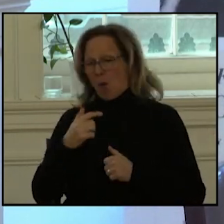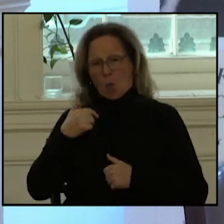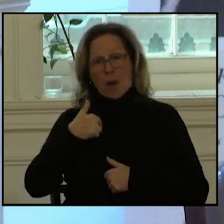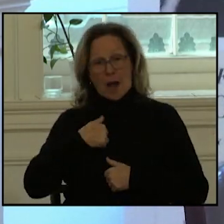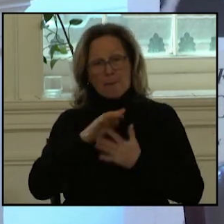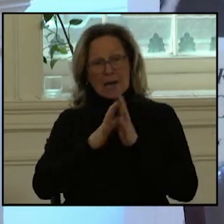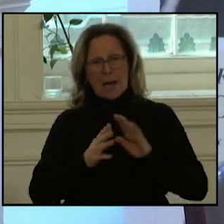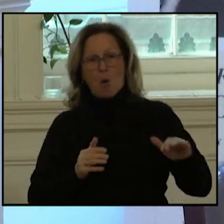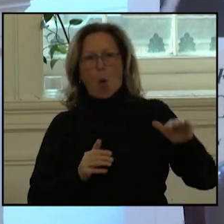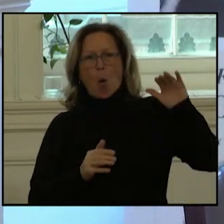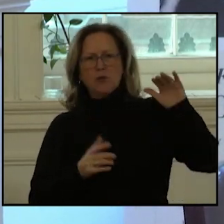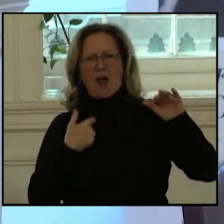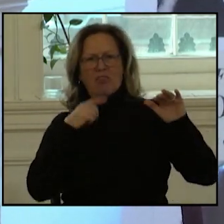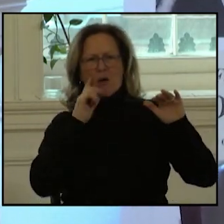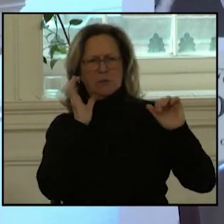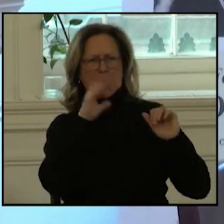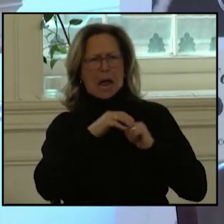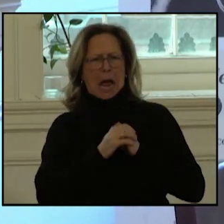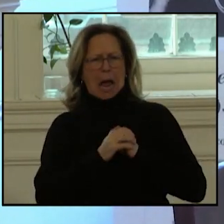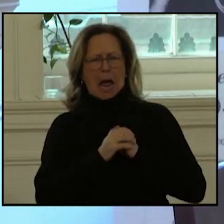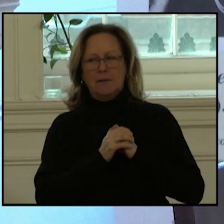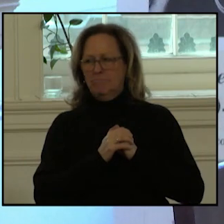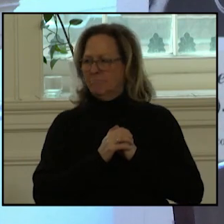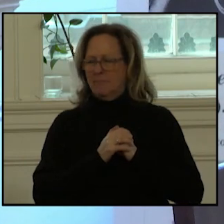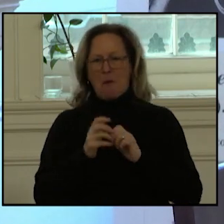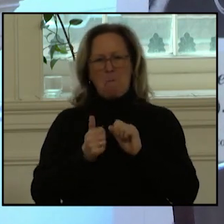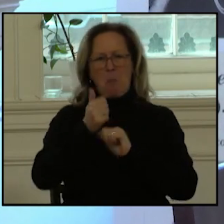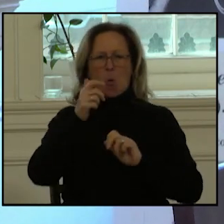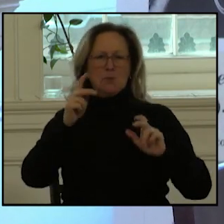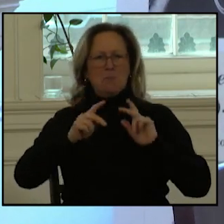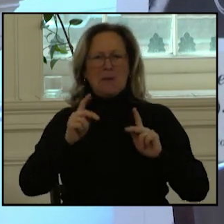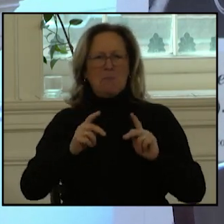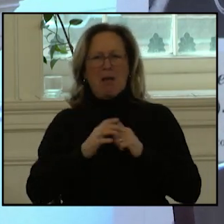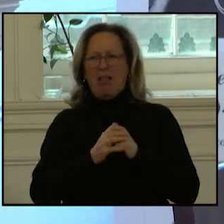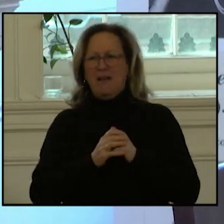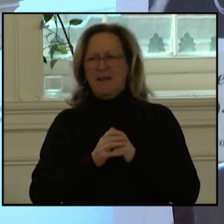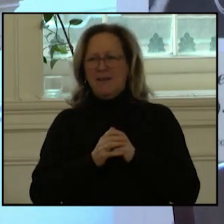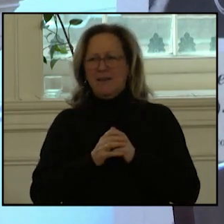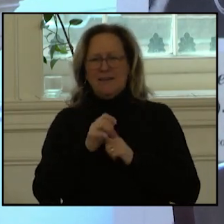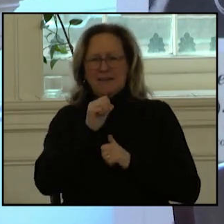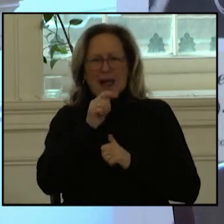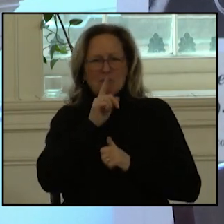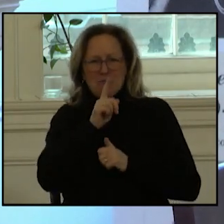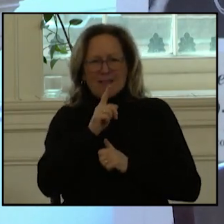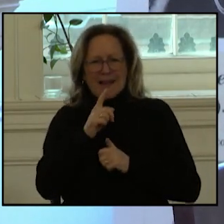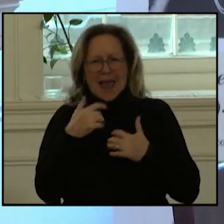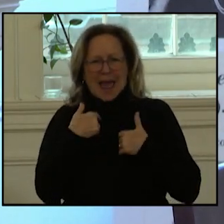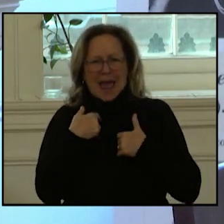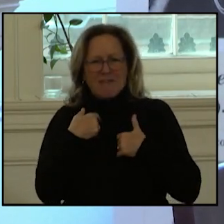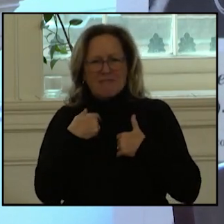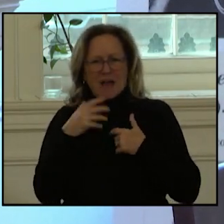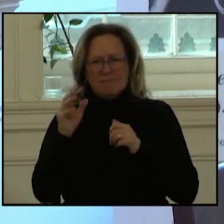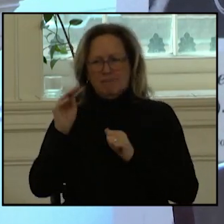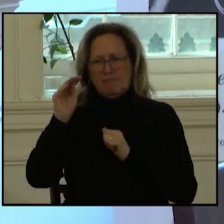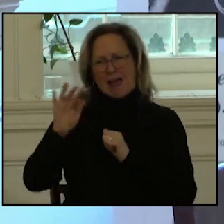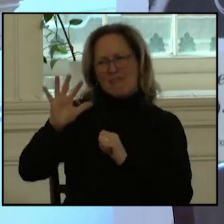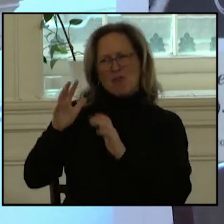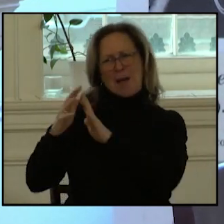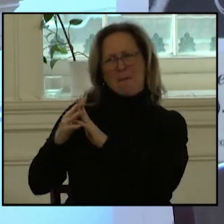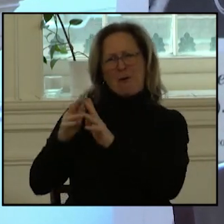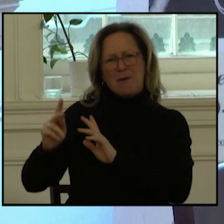I used to think when I got older, I thought it was odd. Then I realized most people around me that were African American didn't have a whole lot of interest in their history and hadn't really tried to dig into it,